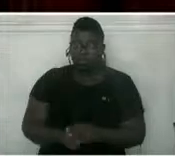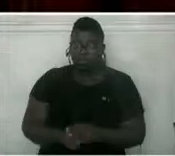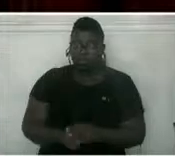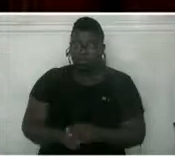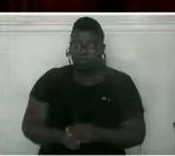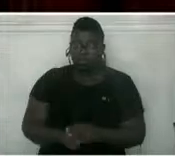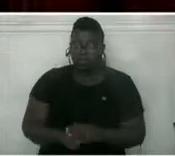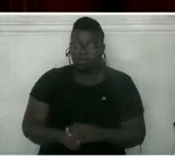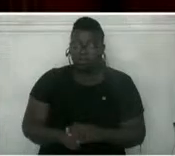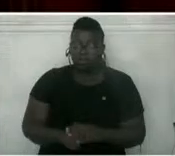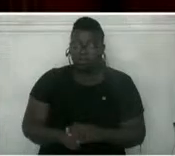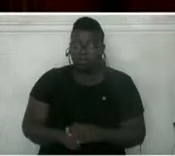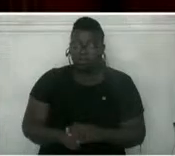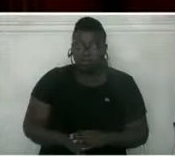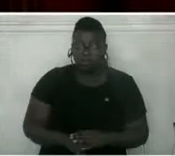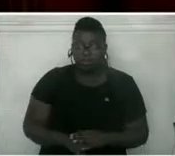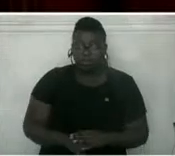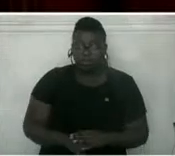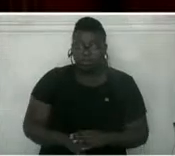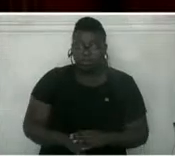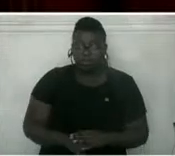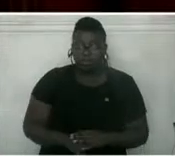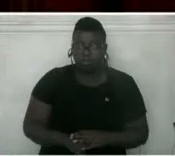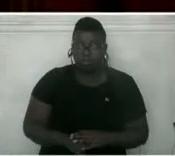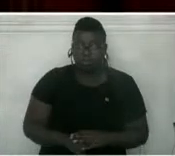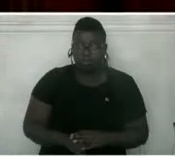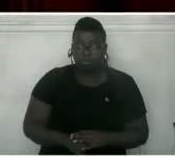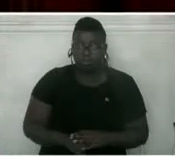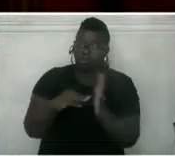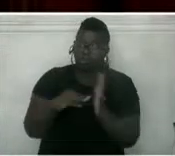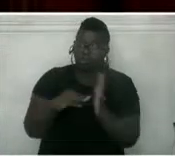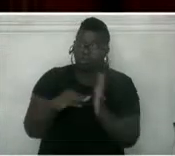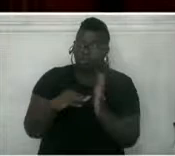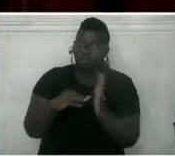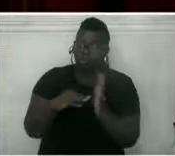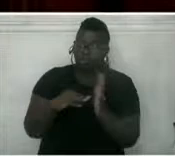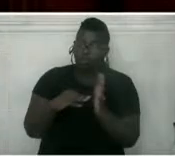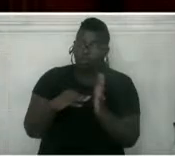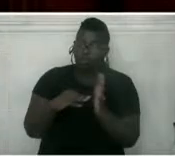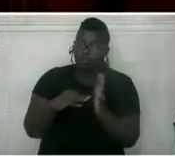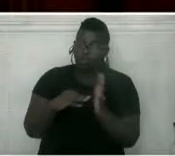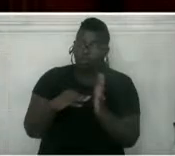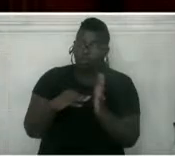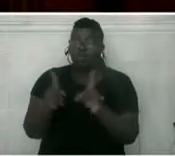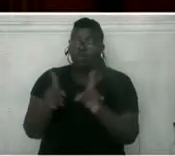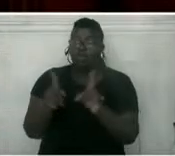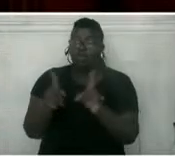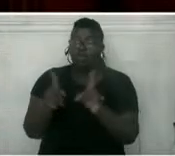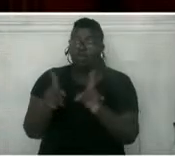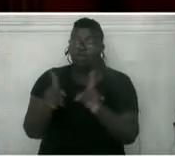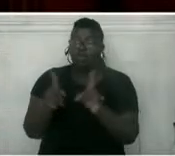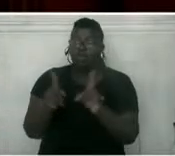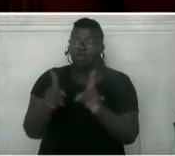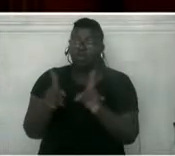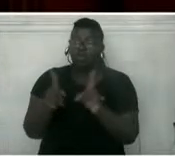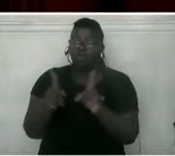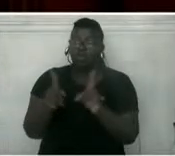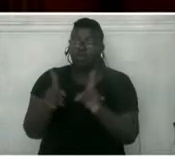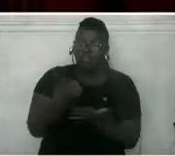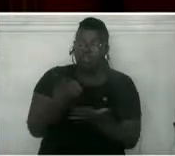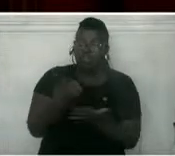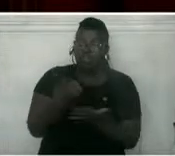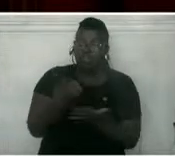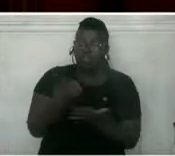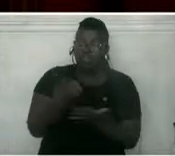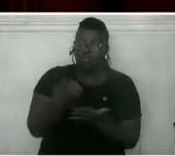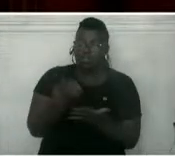resuscitating the public mood, social cohesion, rebuilding confidence in our nation-building agenda, and drive.